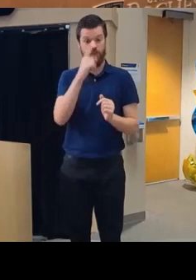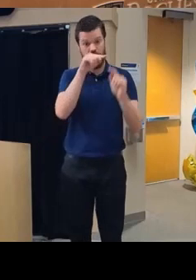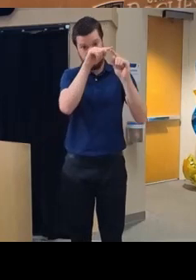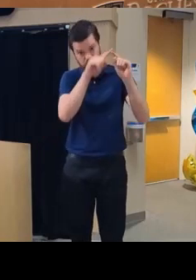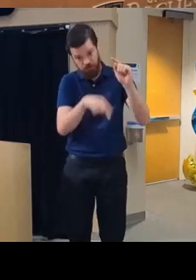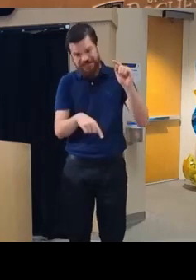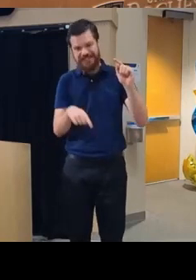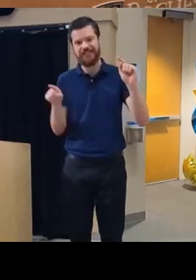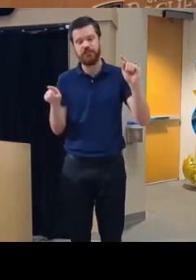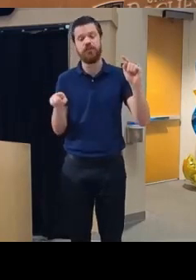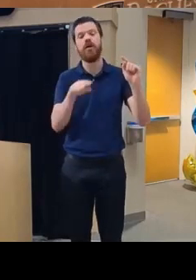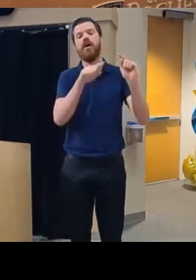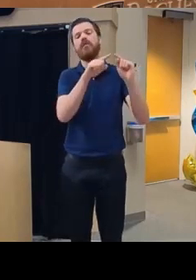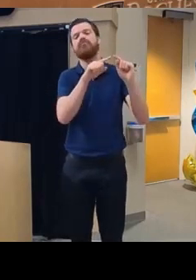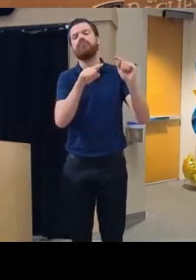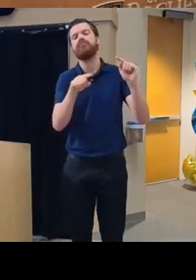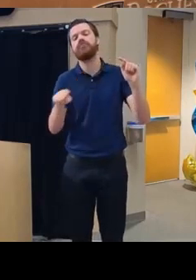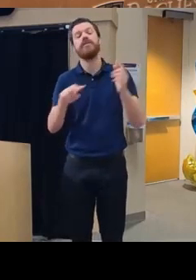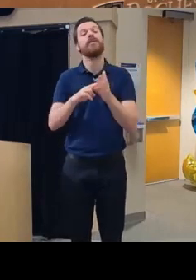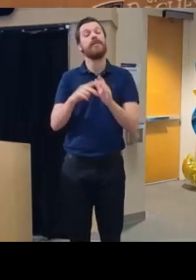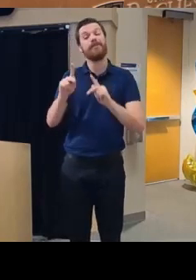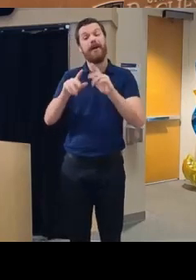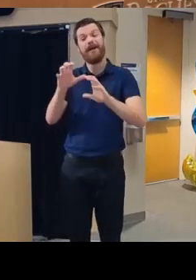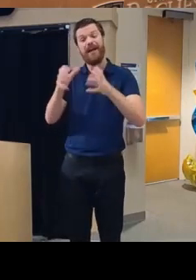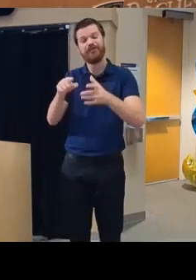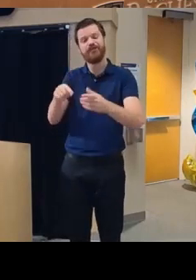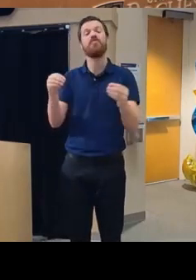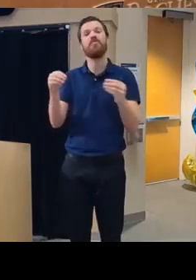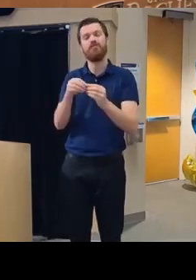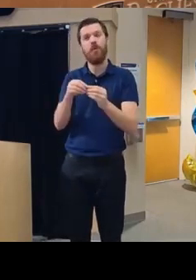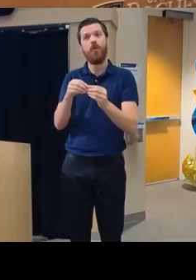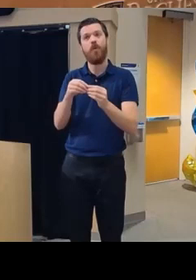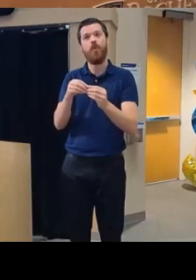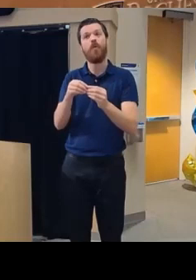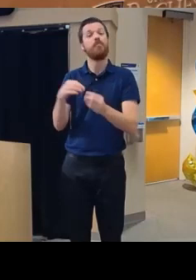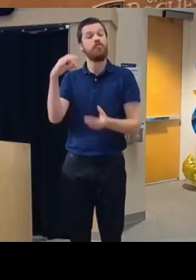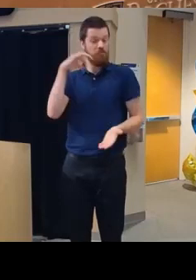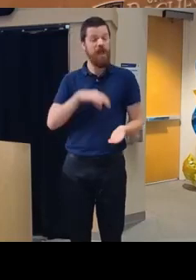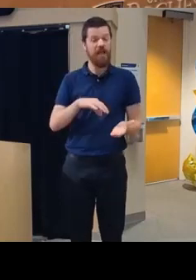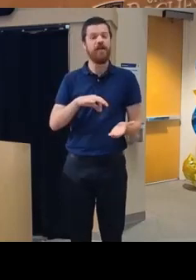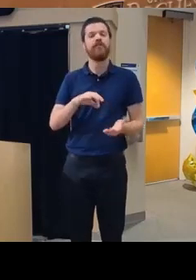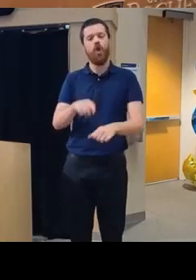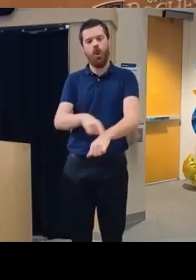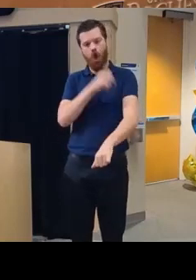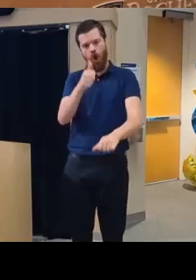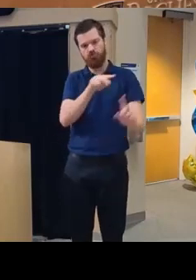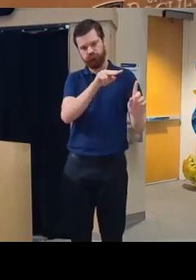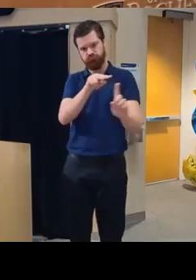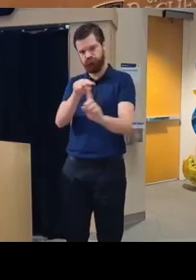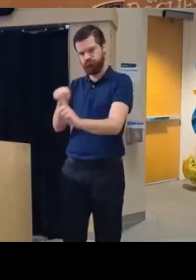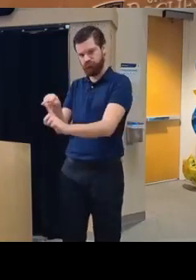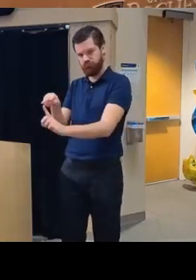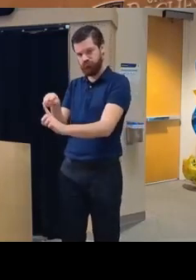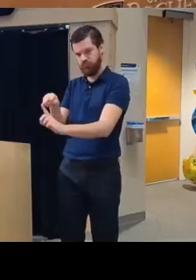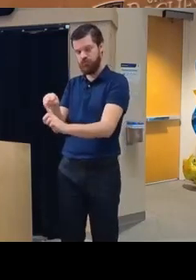may benefit from longer interventions that may be more intense, but if we do that, the outcome can